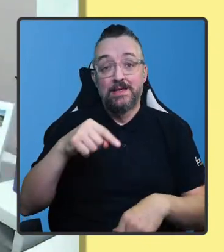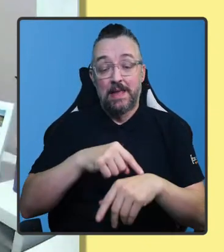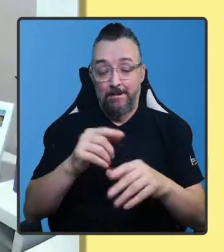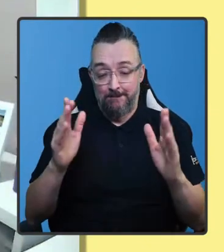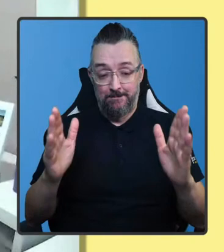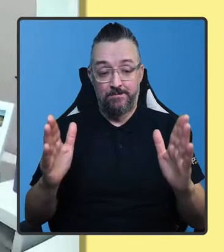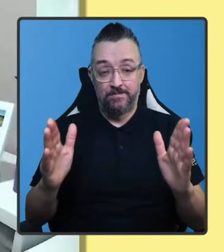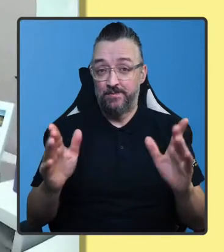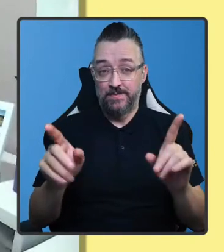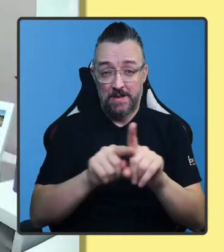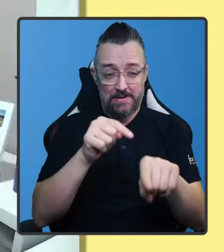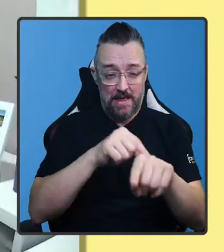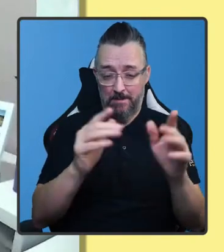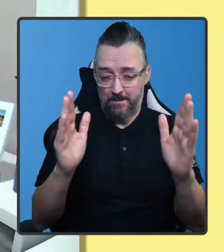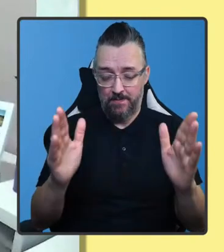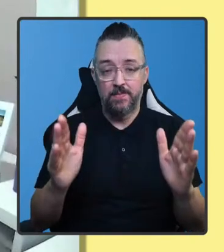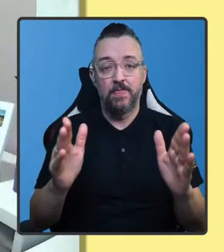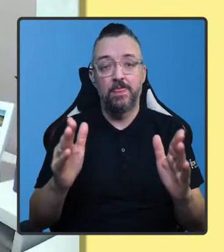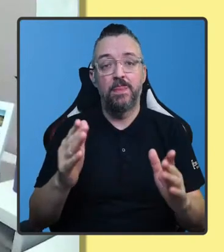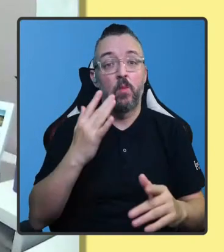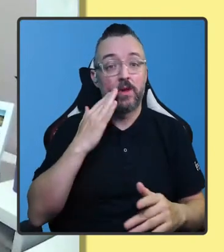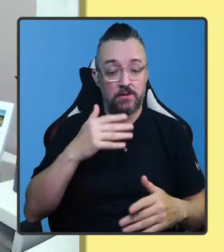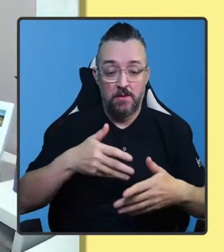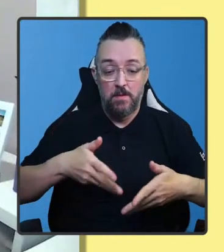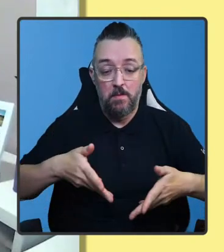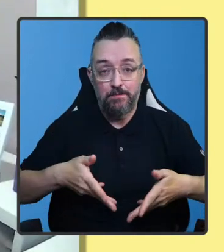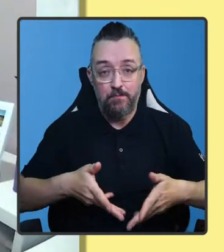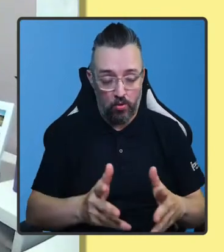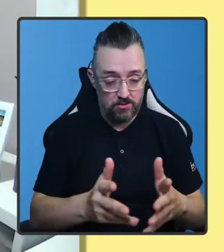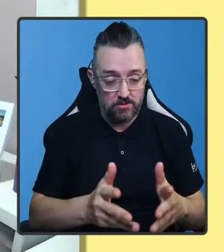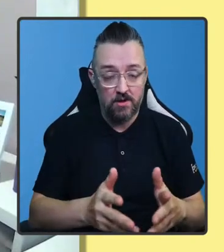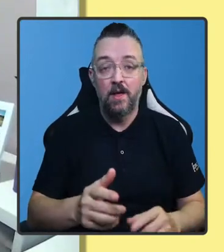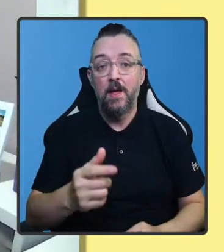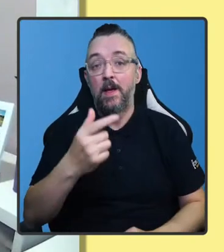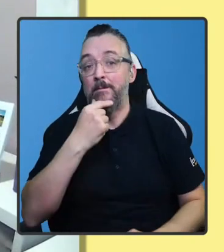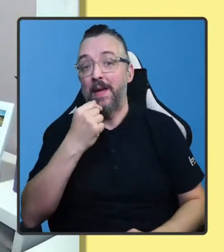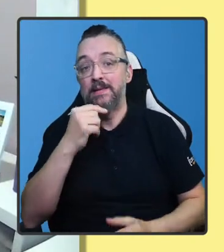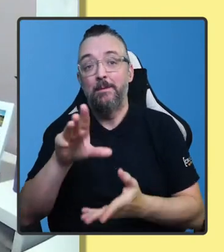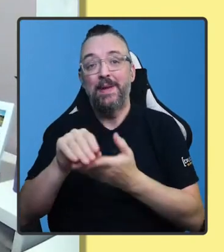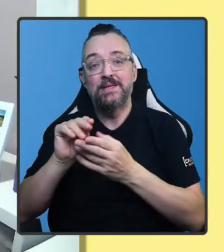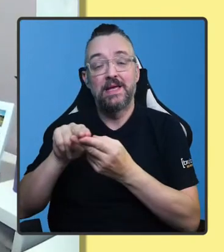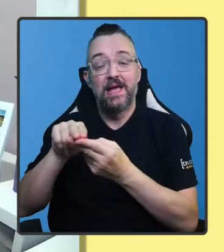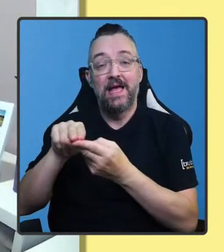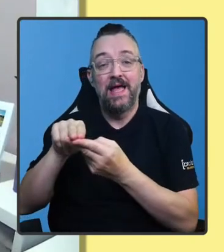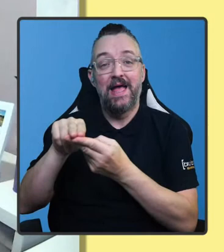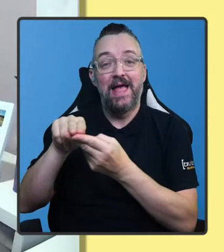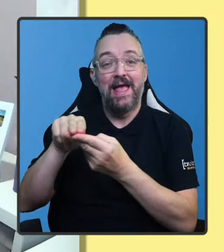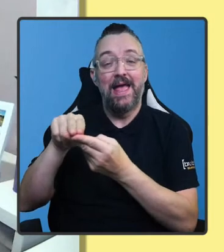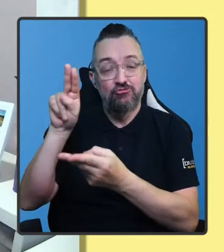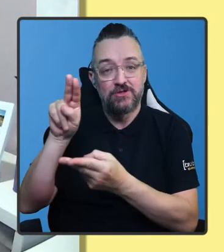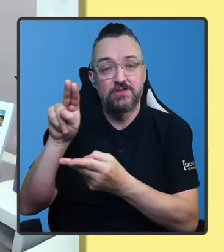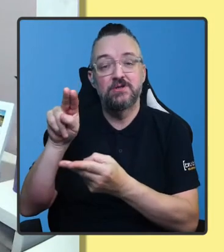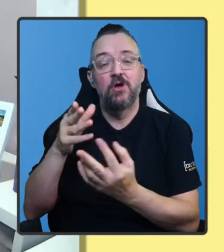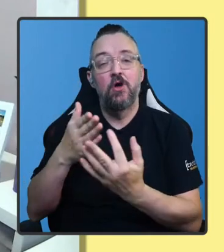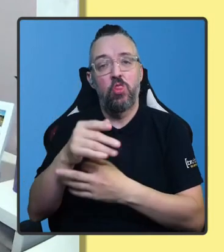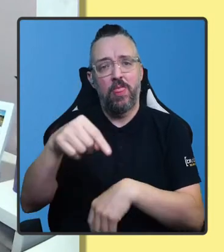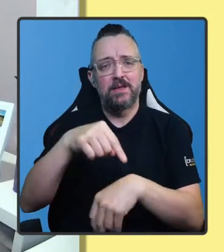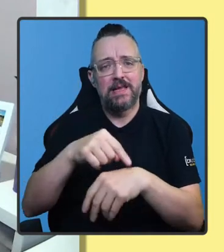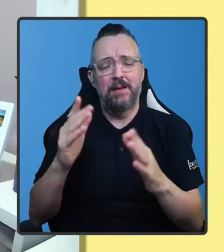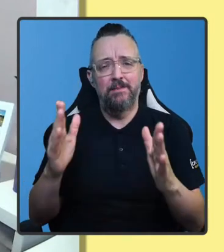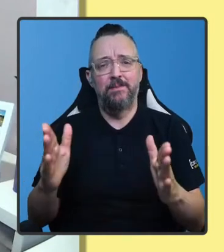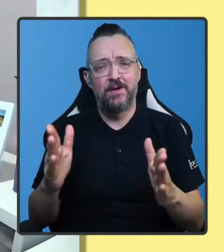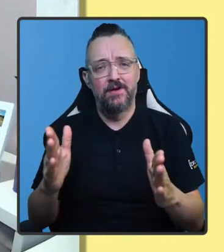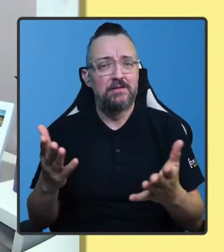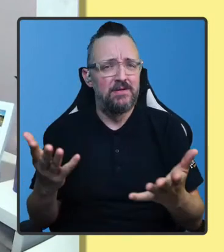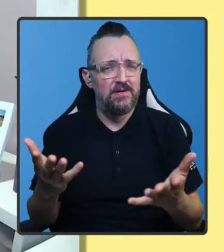that time when after having children, men's pay increases during that period of time. So, you know, it